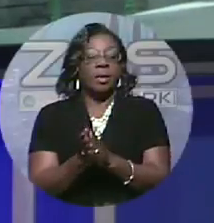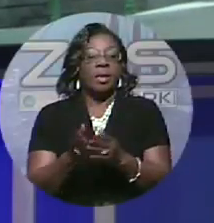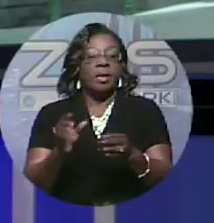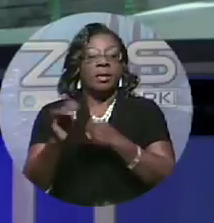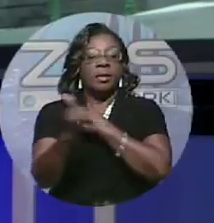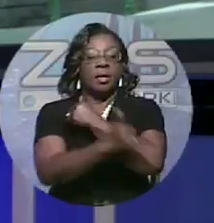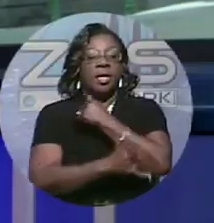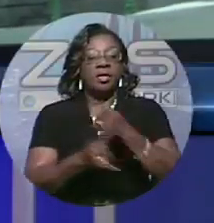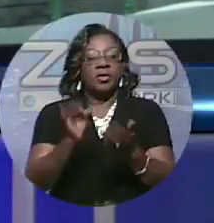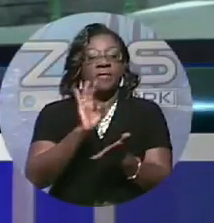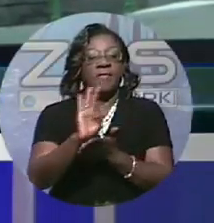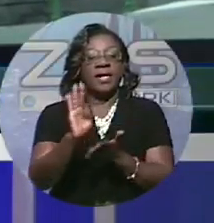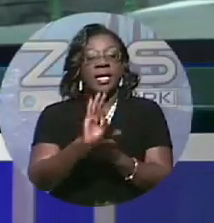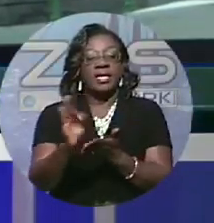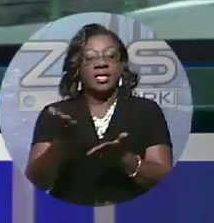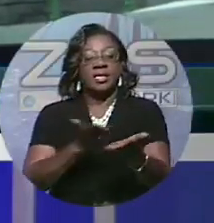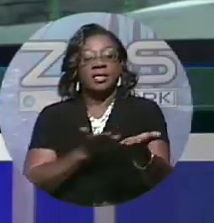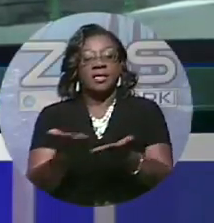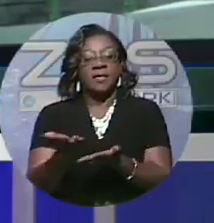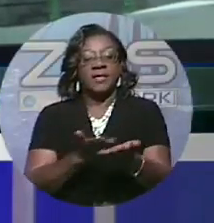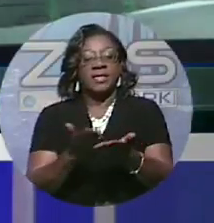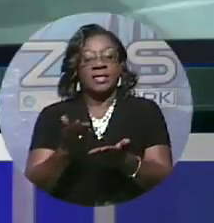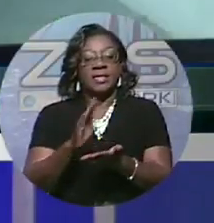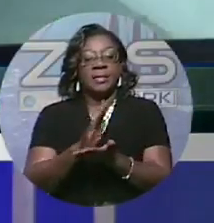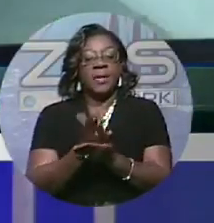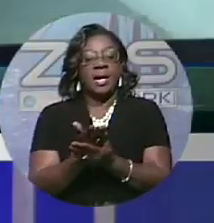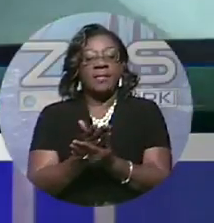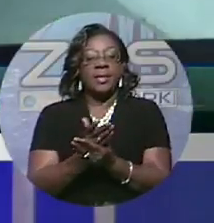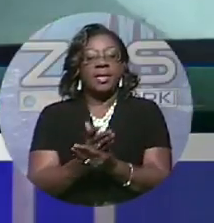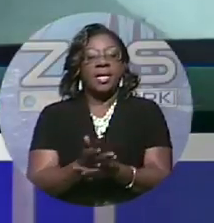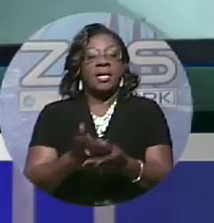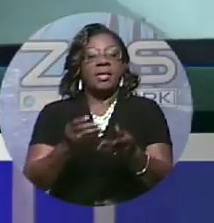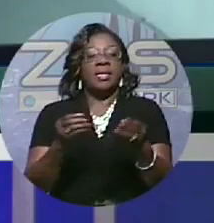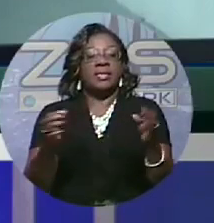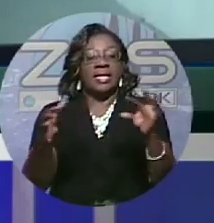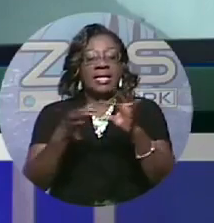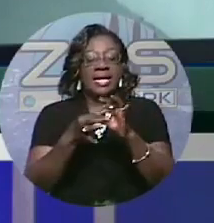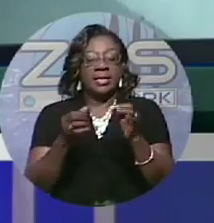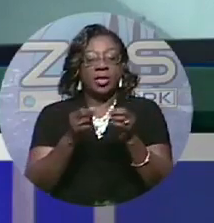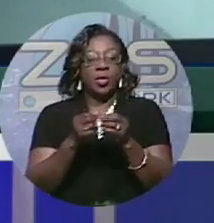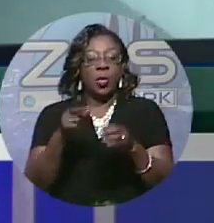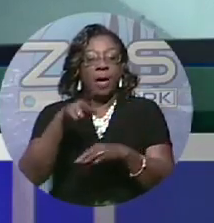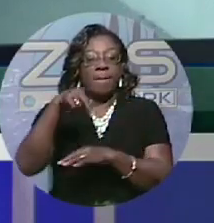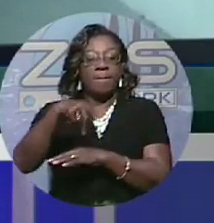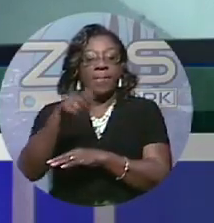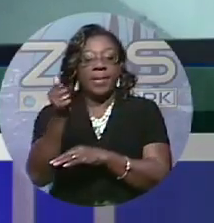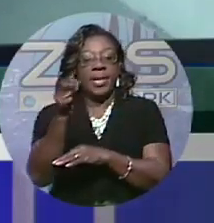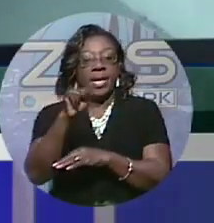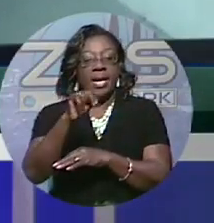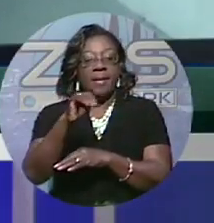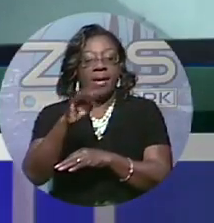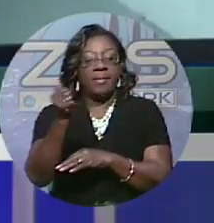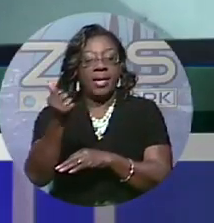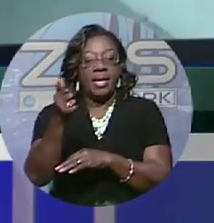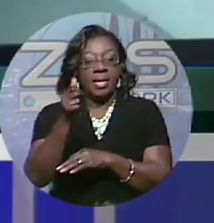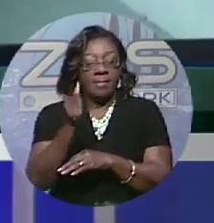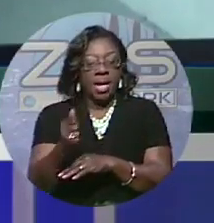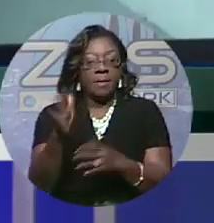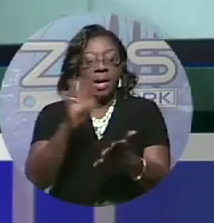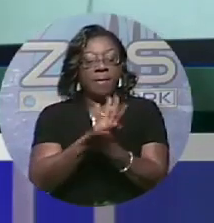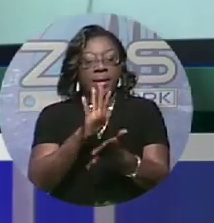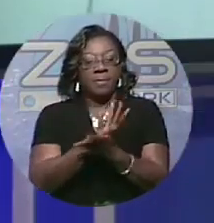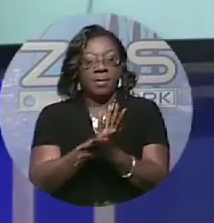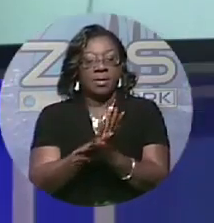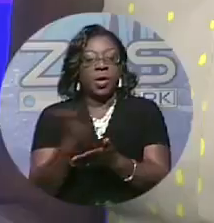The country's financial services sector named in the so-called Panama Papers released today. Good evening, everyone. I'm Keishla Adderley, and welcome to the